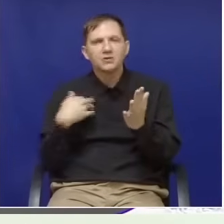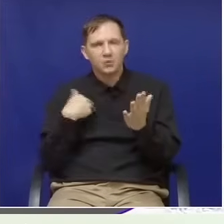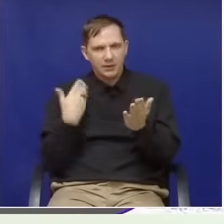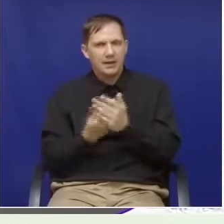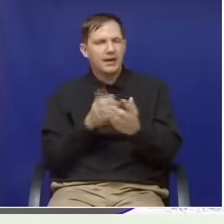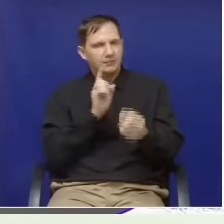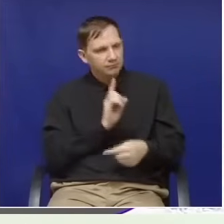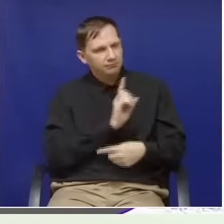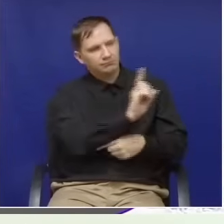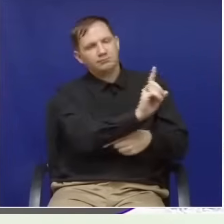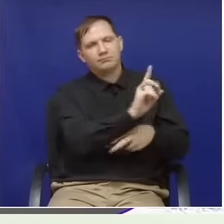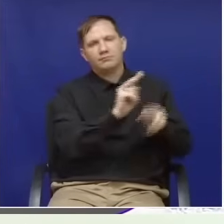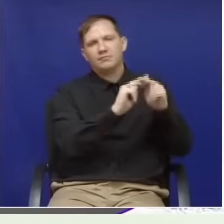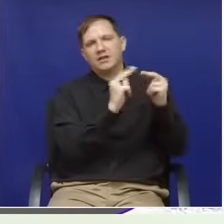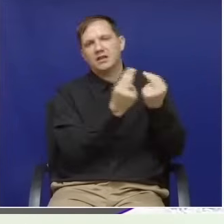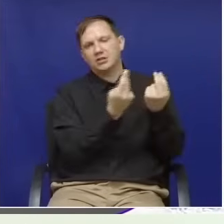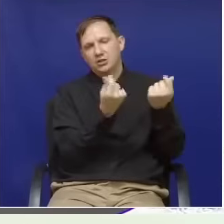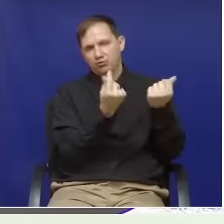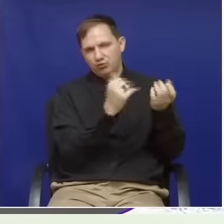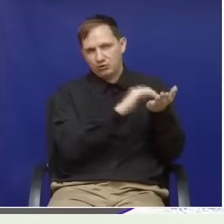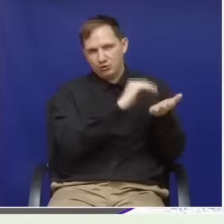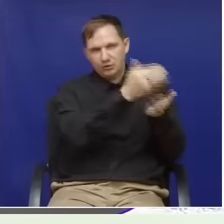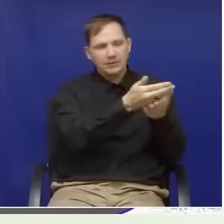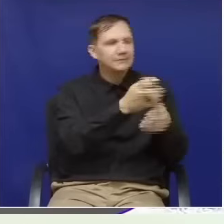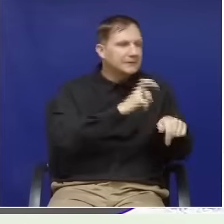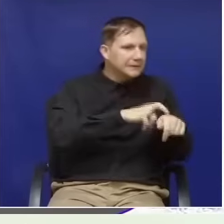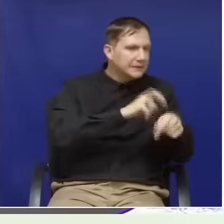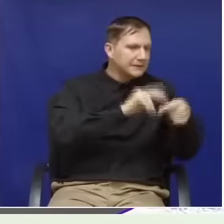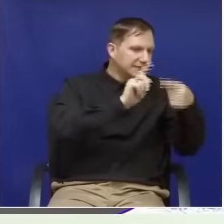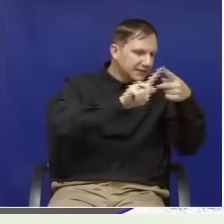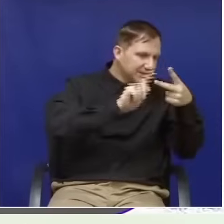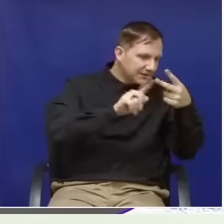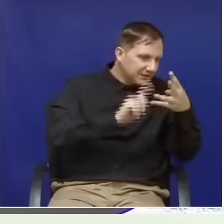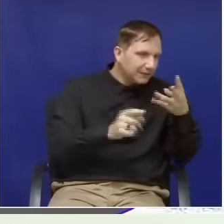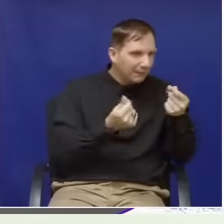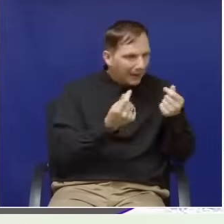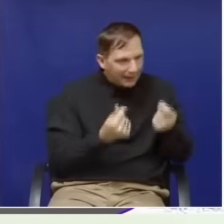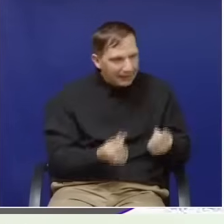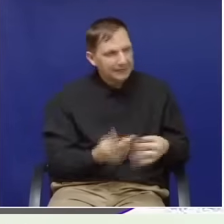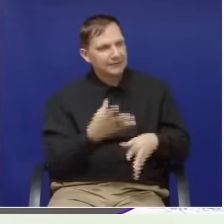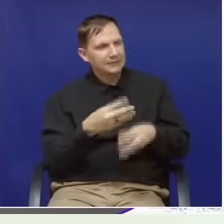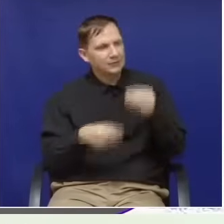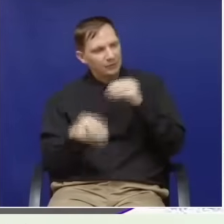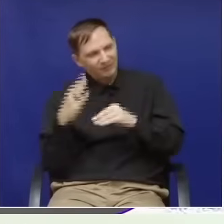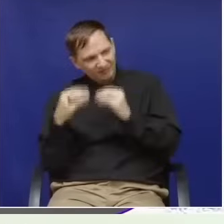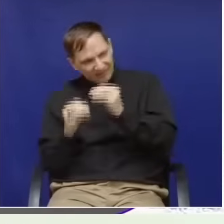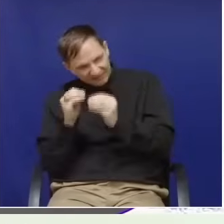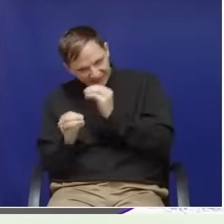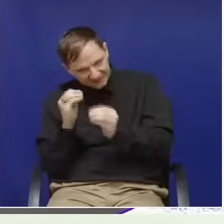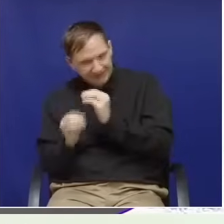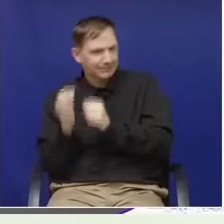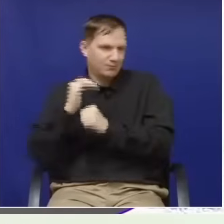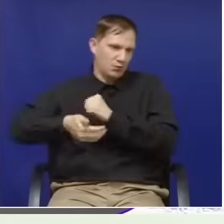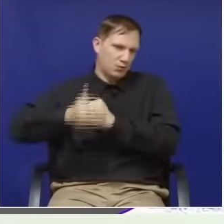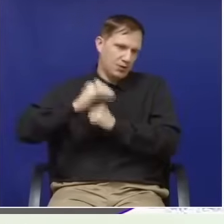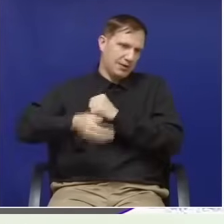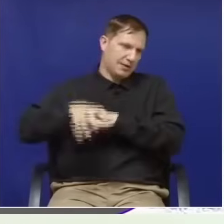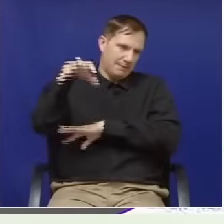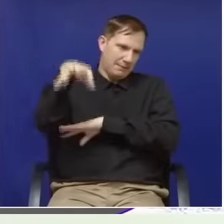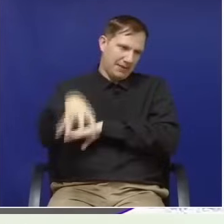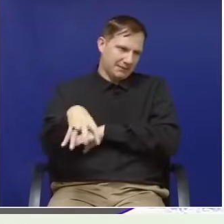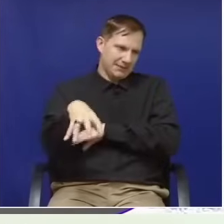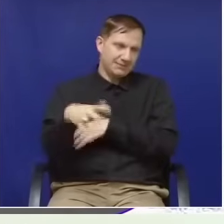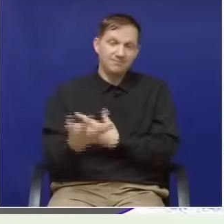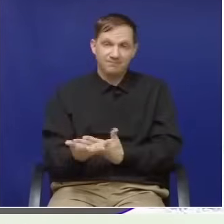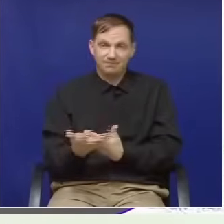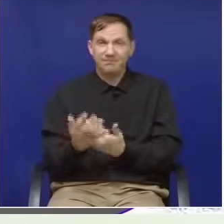Finance with a view to get money to protect these bases. The situation is